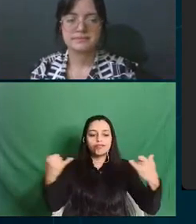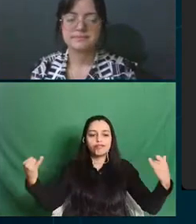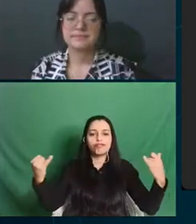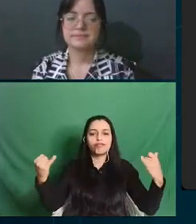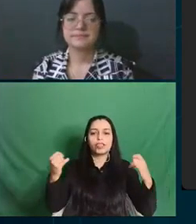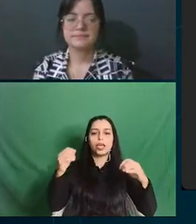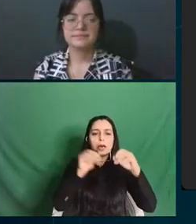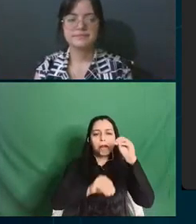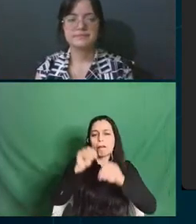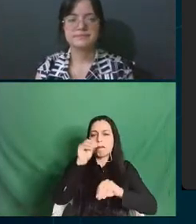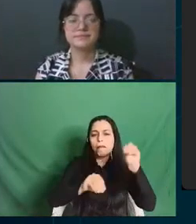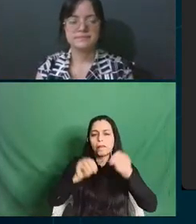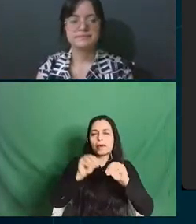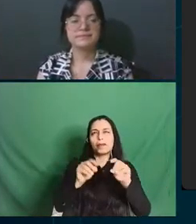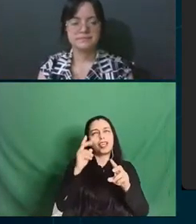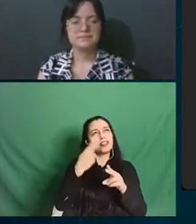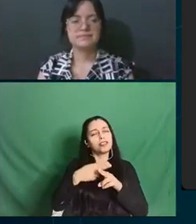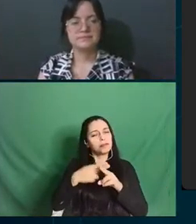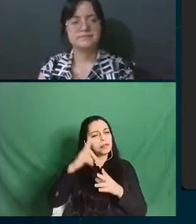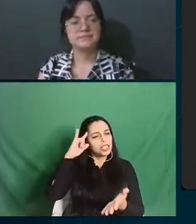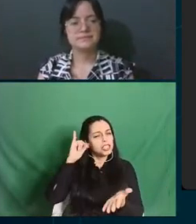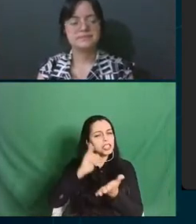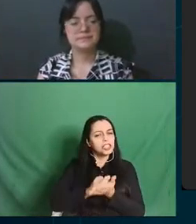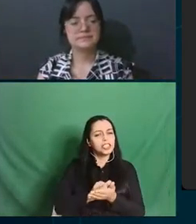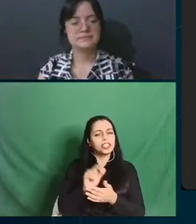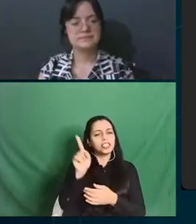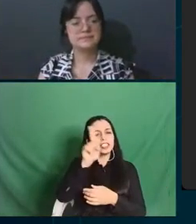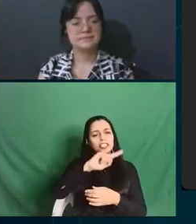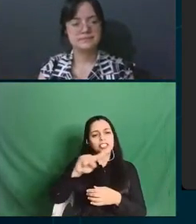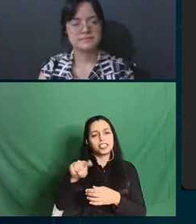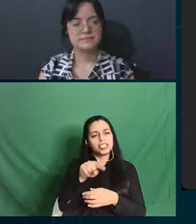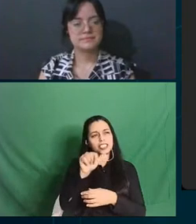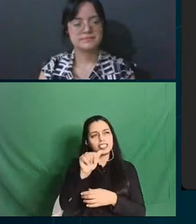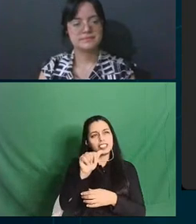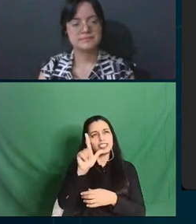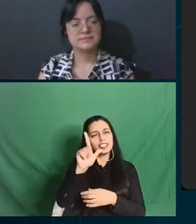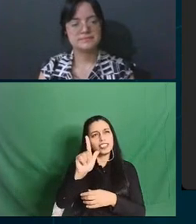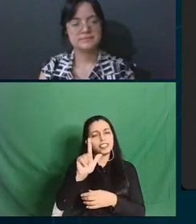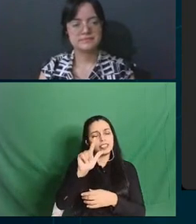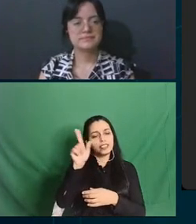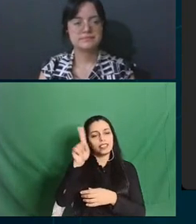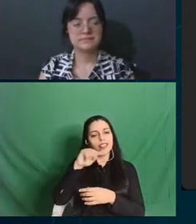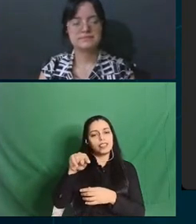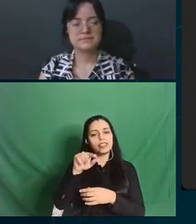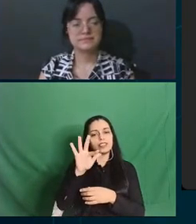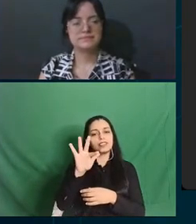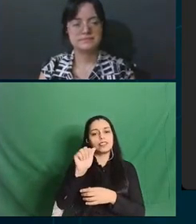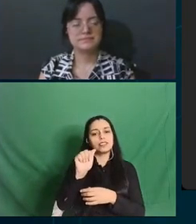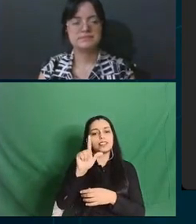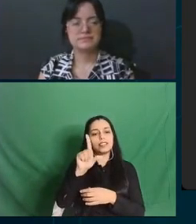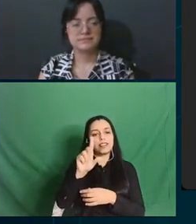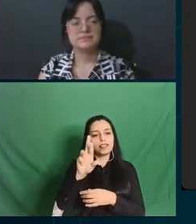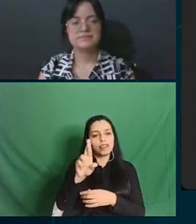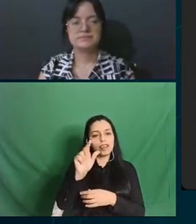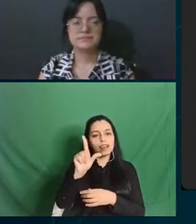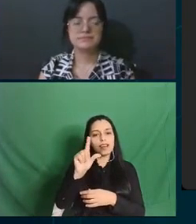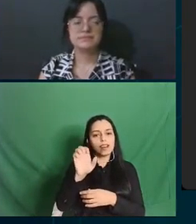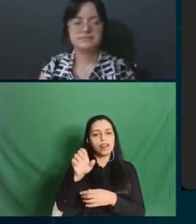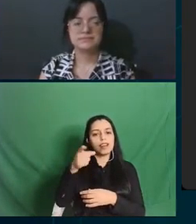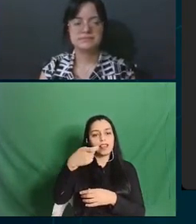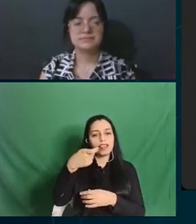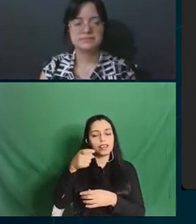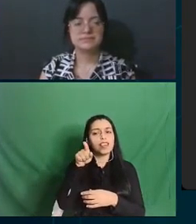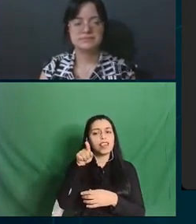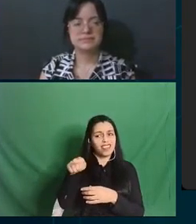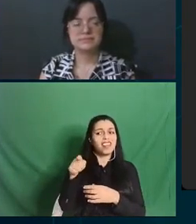from Tesla. You know, they're building a network. Facebook is doing similar things. And once this gets in place, then you